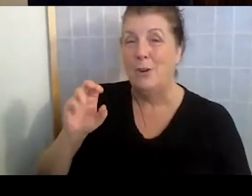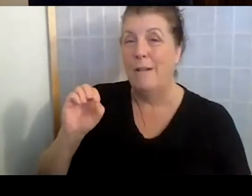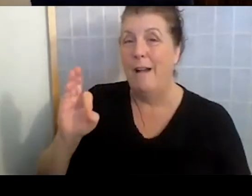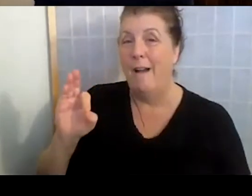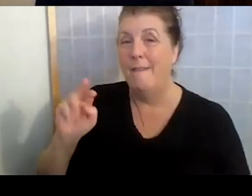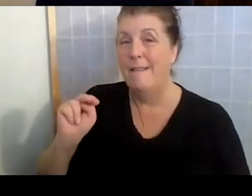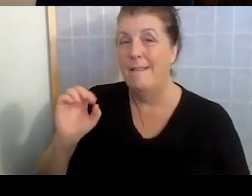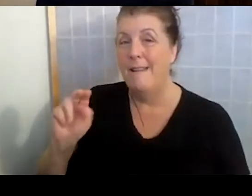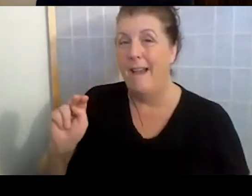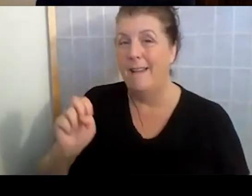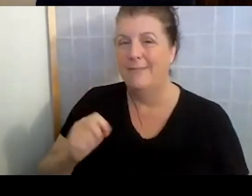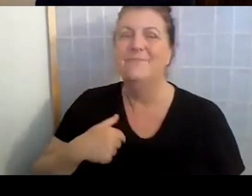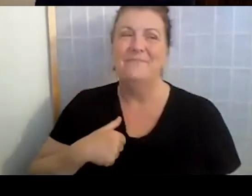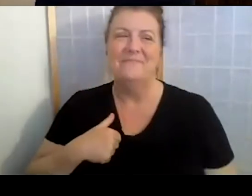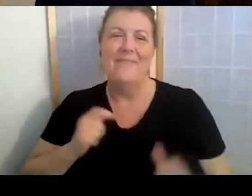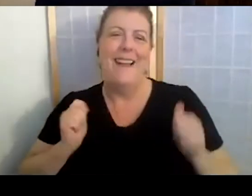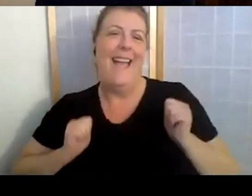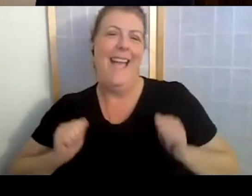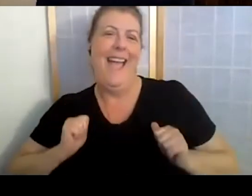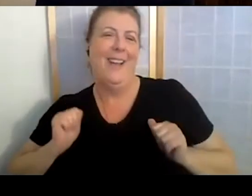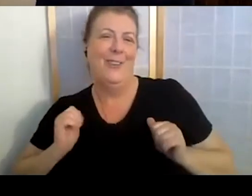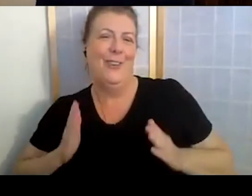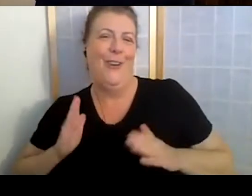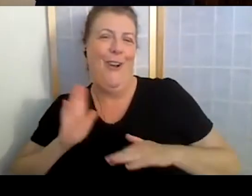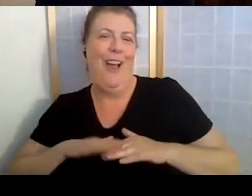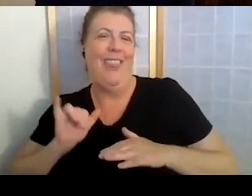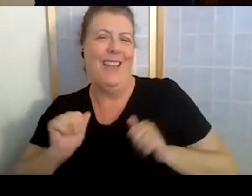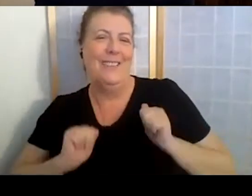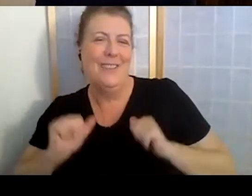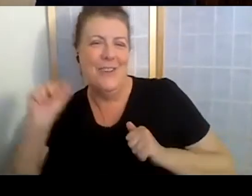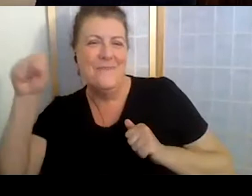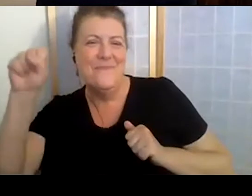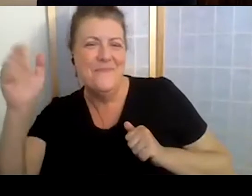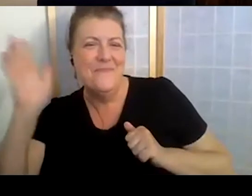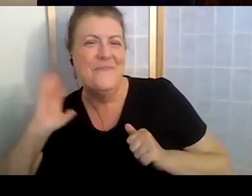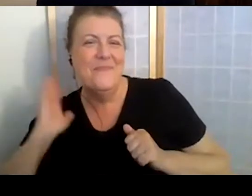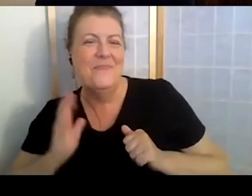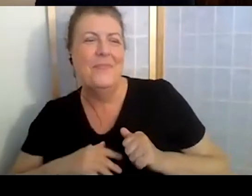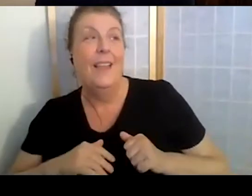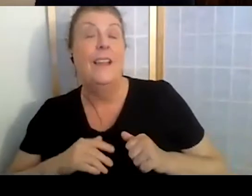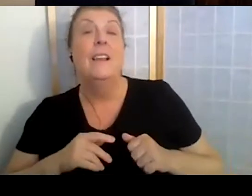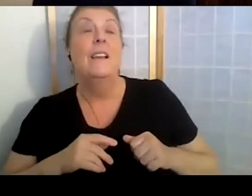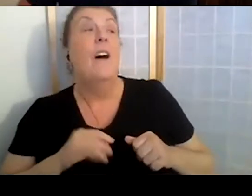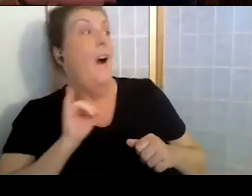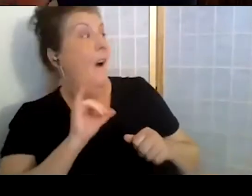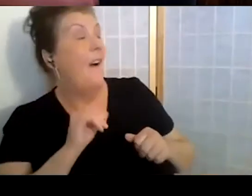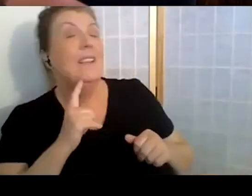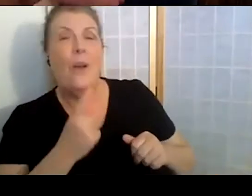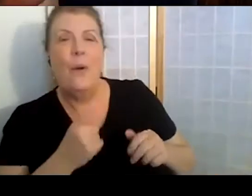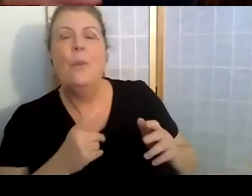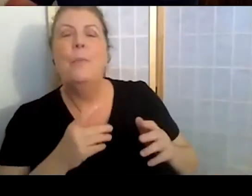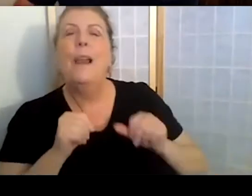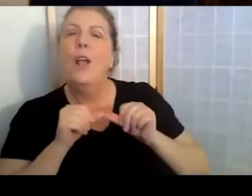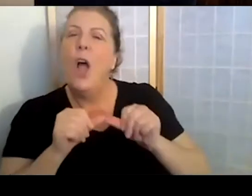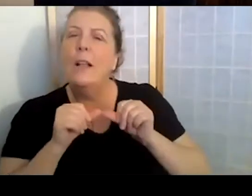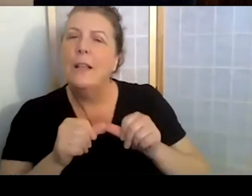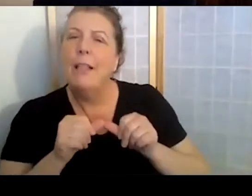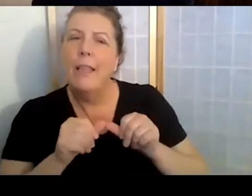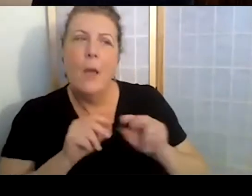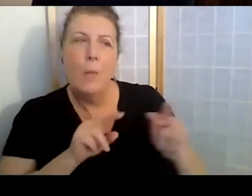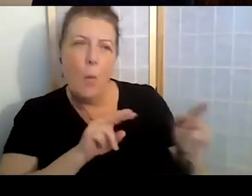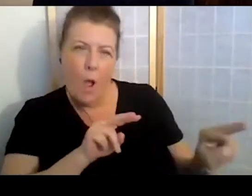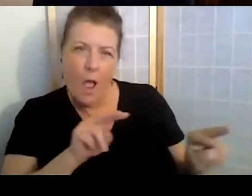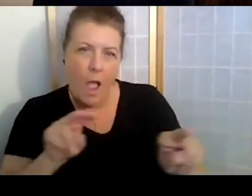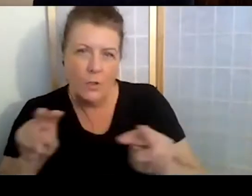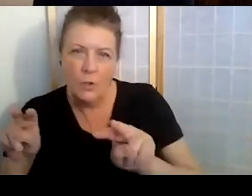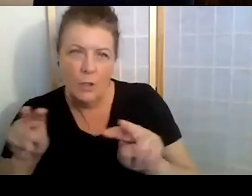There you go. And but I was like, how'd they do that? And so, you know, constantly watching and learning.